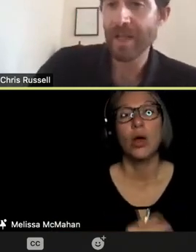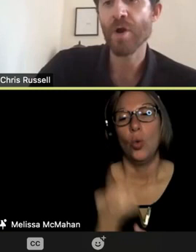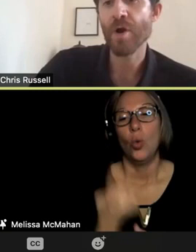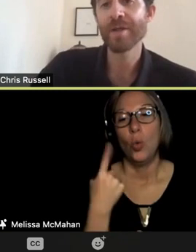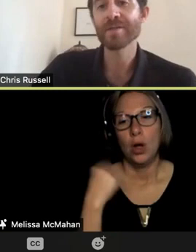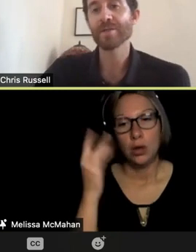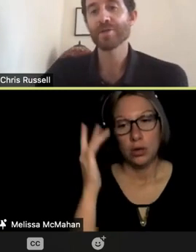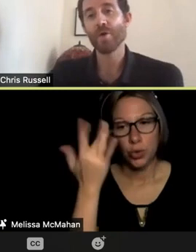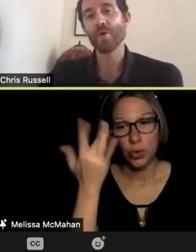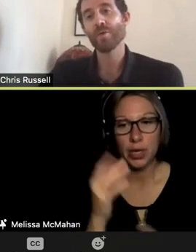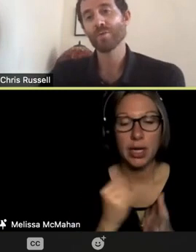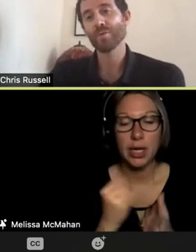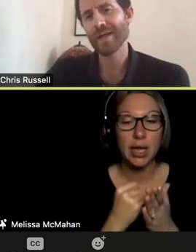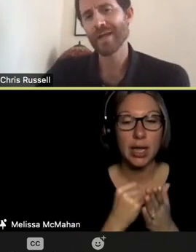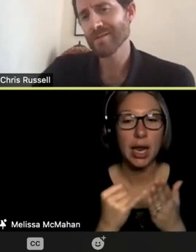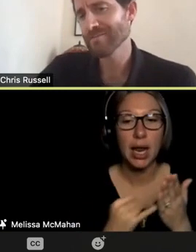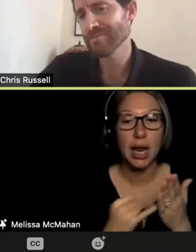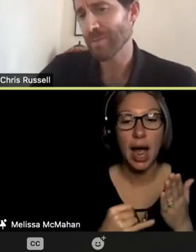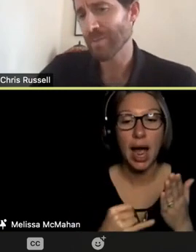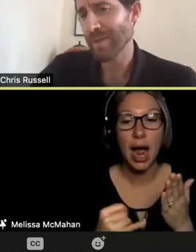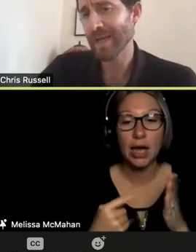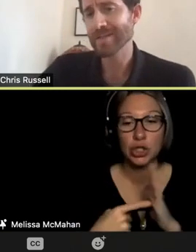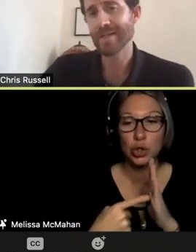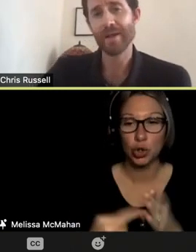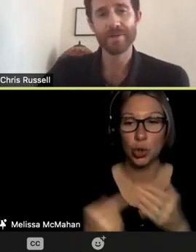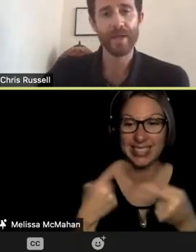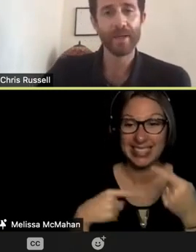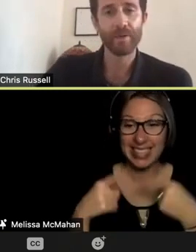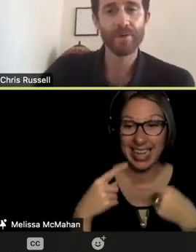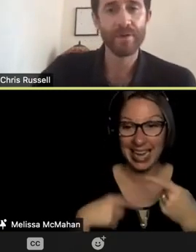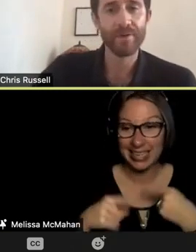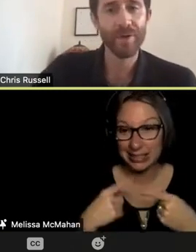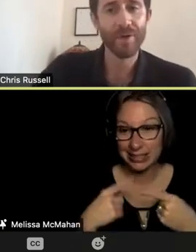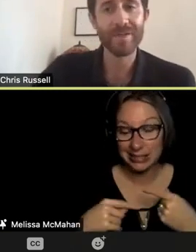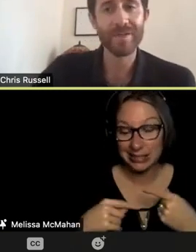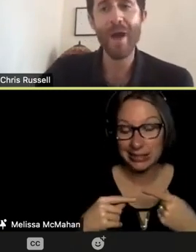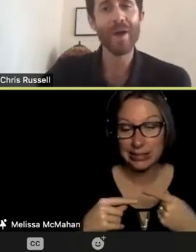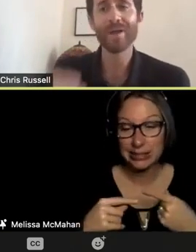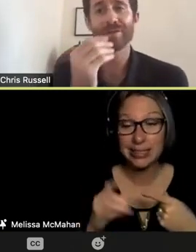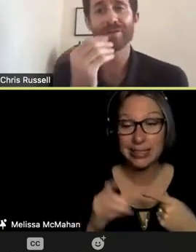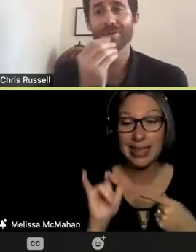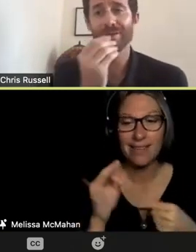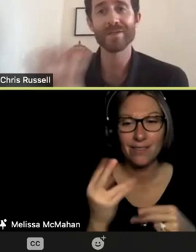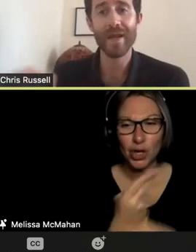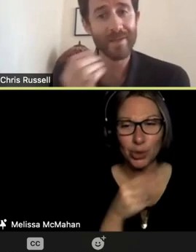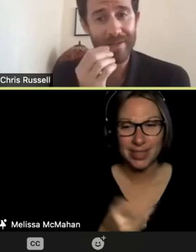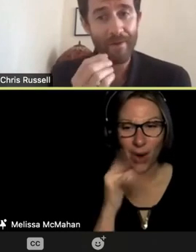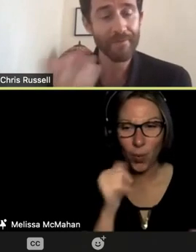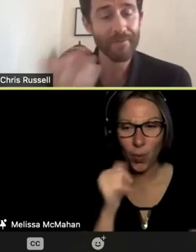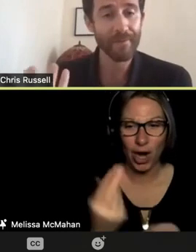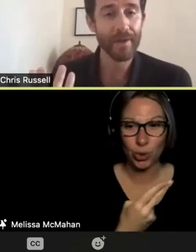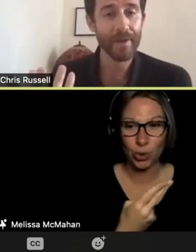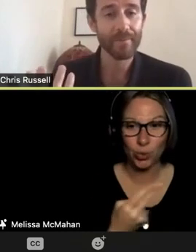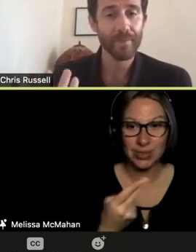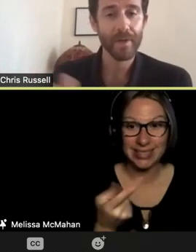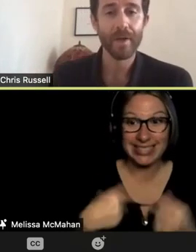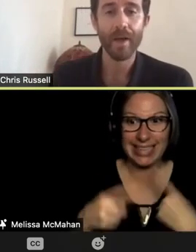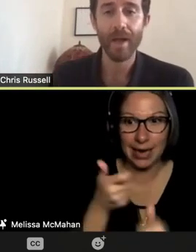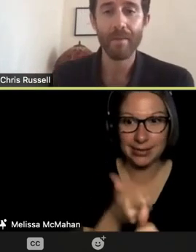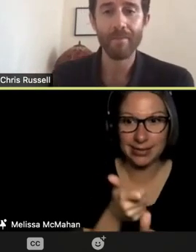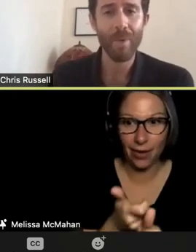those line drawings that show signs, someone making a sign or sign language. If you're going to use that, why not just use the sign itself,